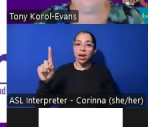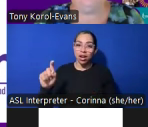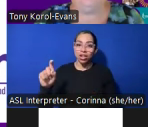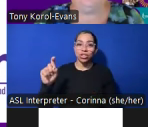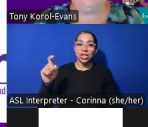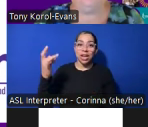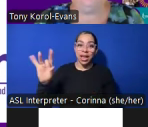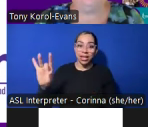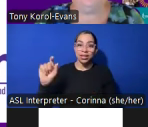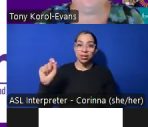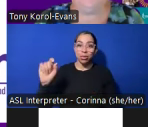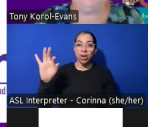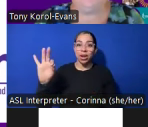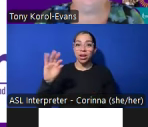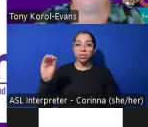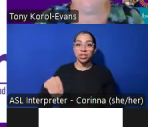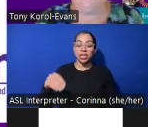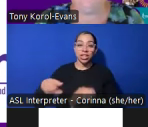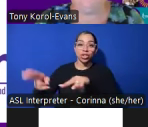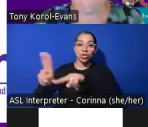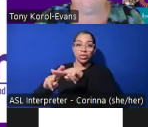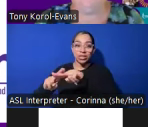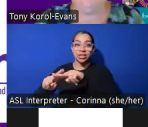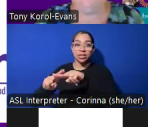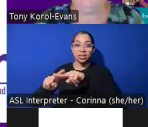118.9% increase over 2019.